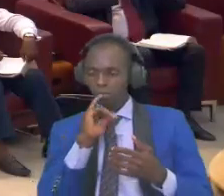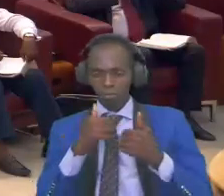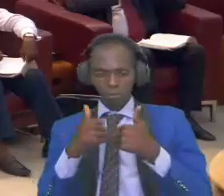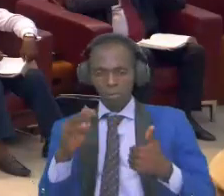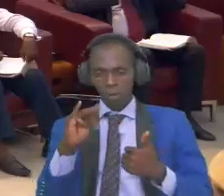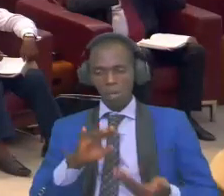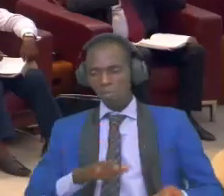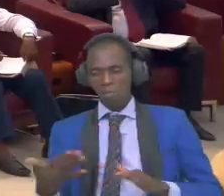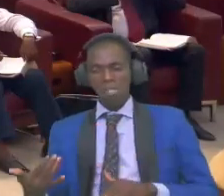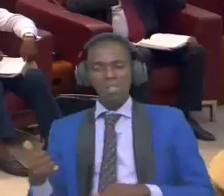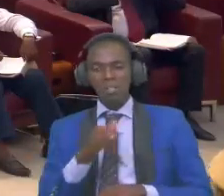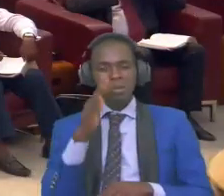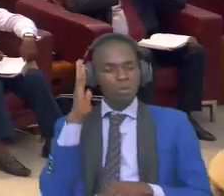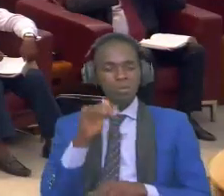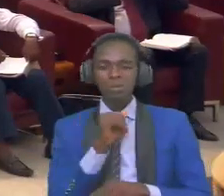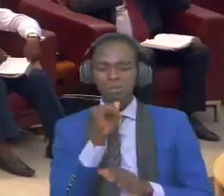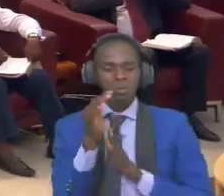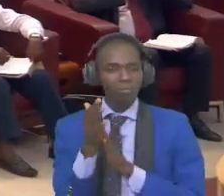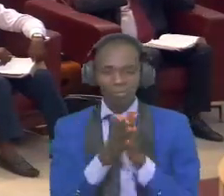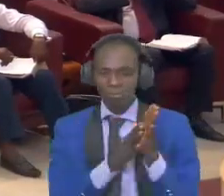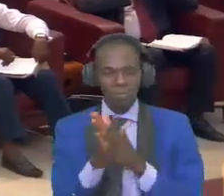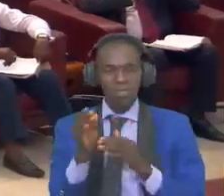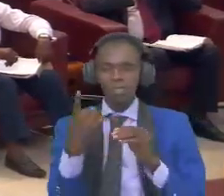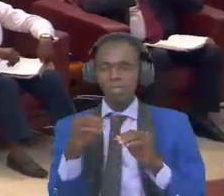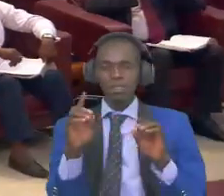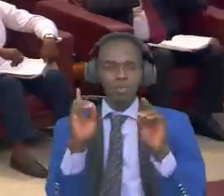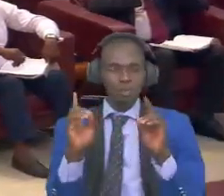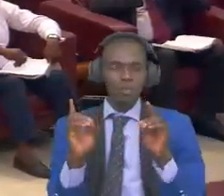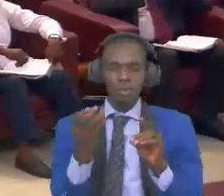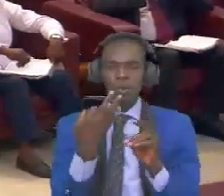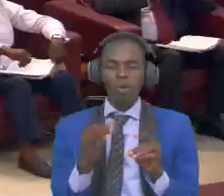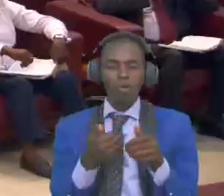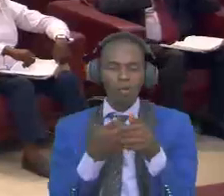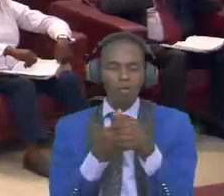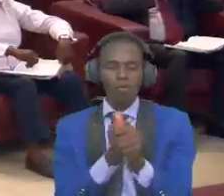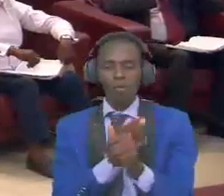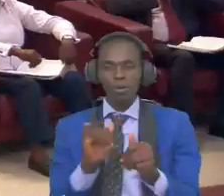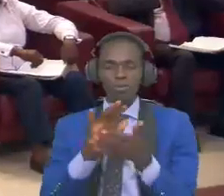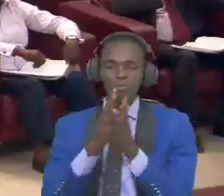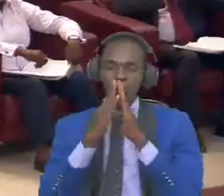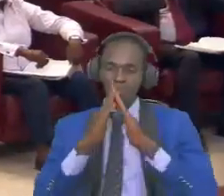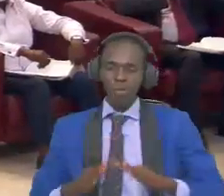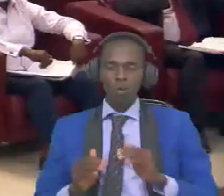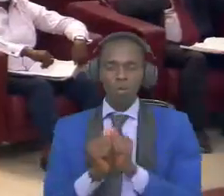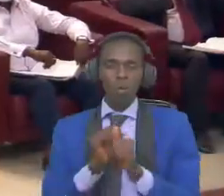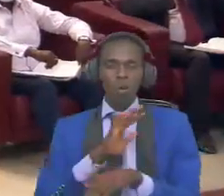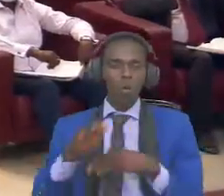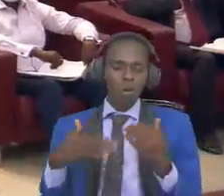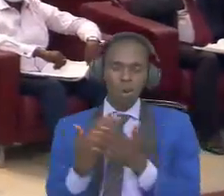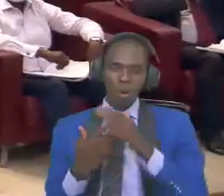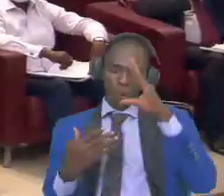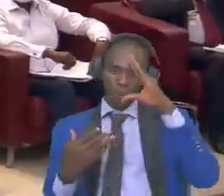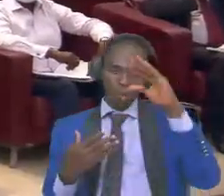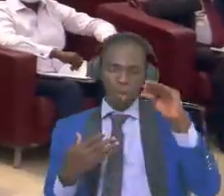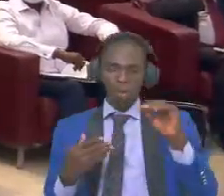will not endure the doctrine of following peace with all men and